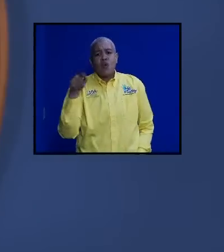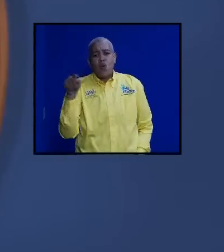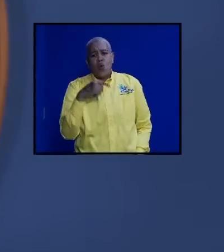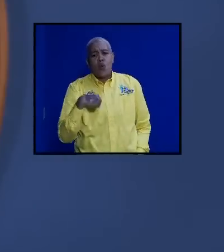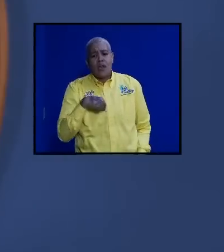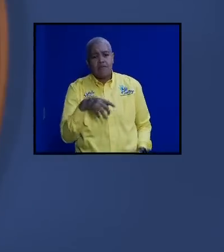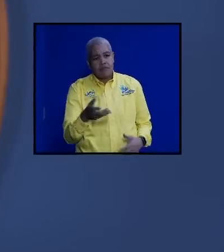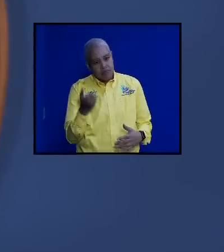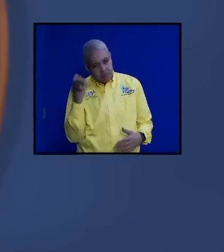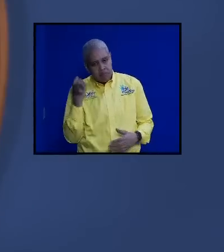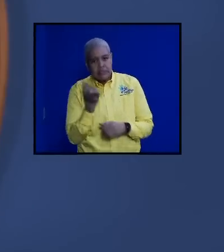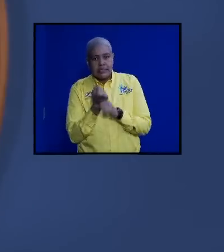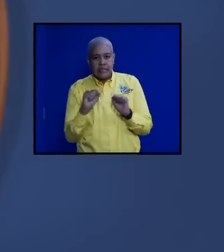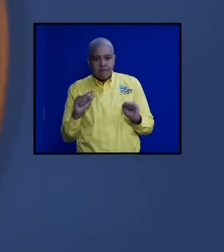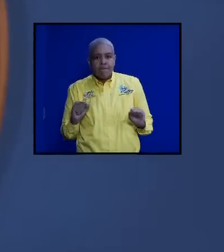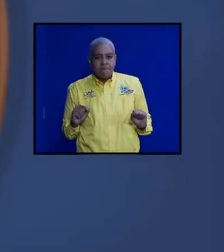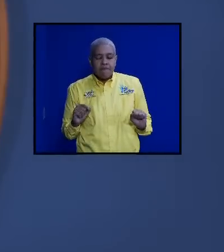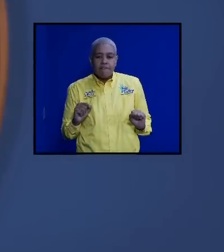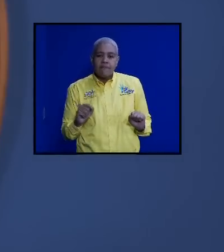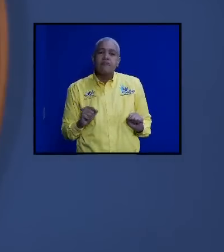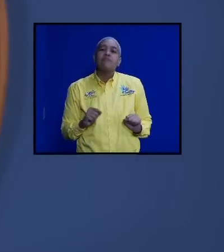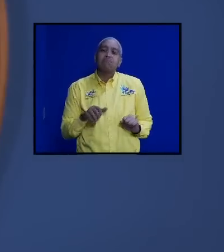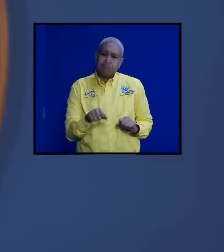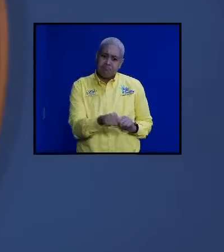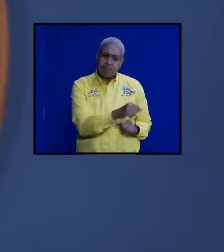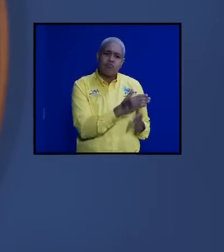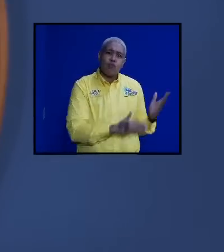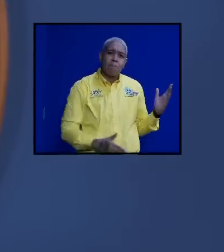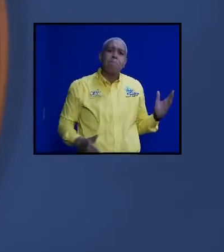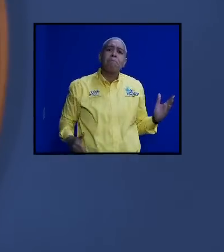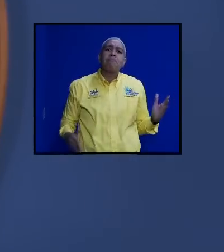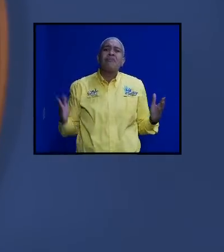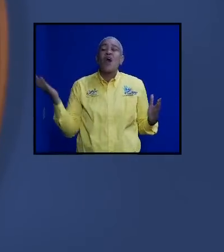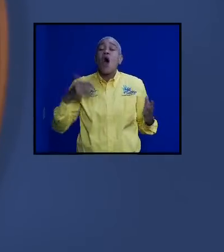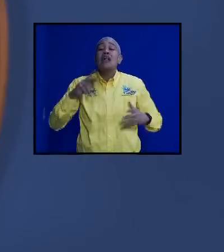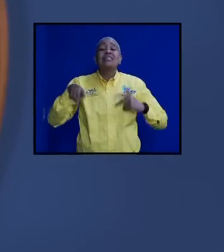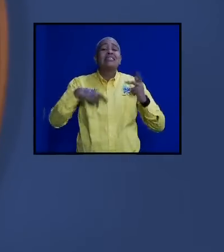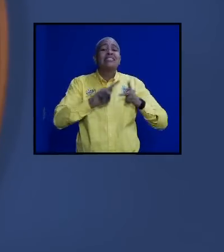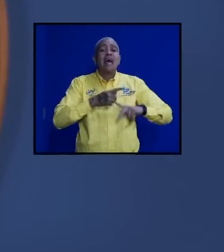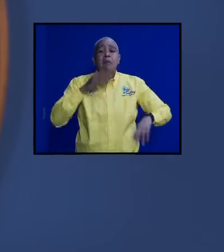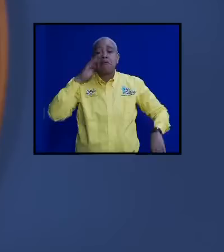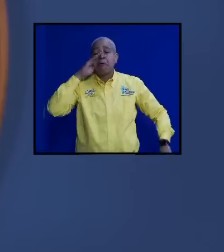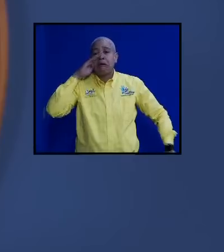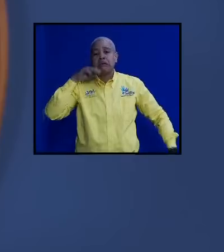we have recovered. There were all kinds of scams going on,